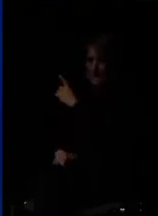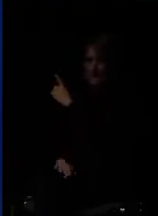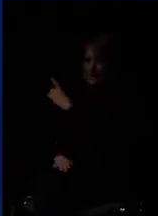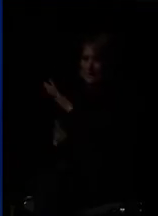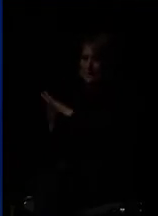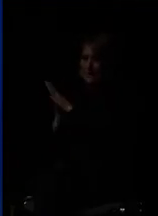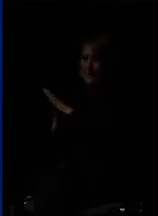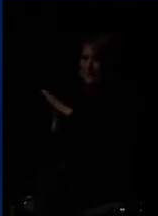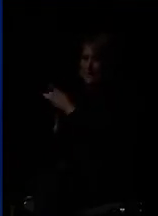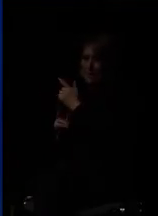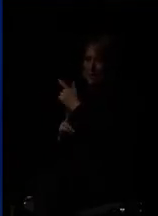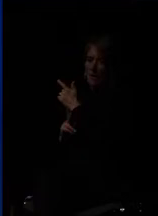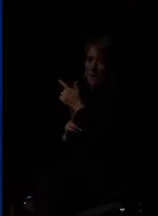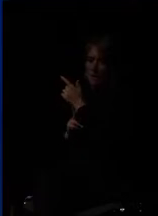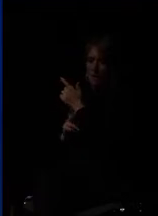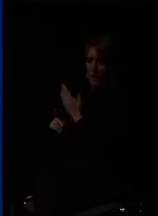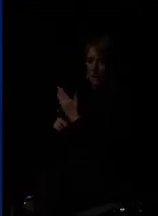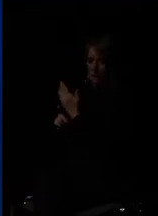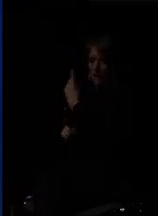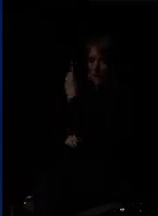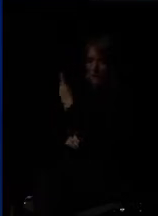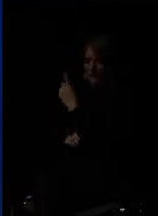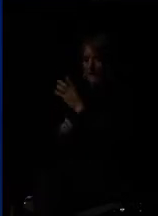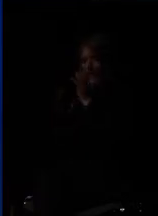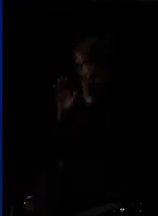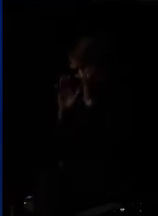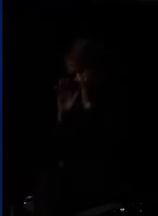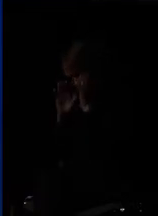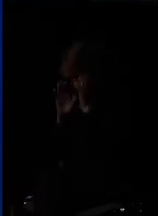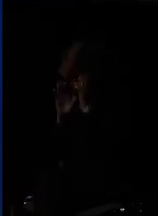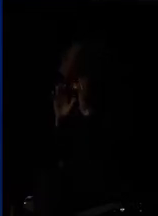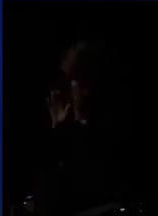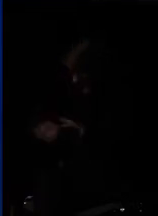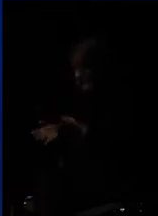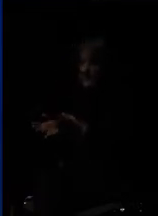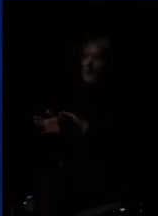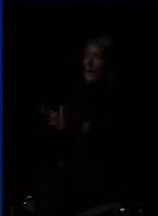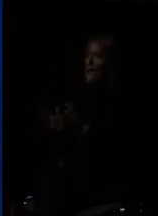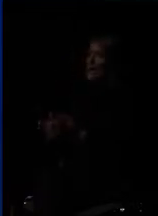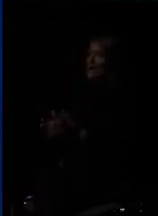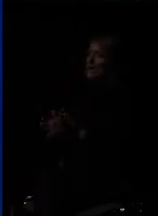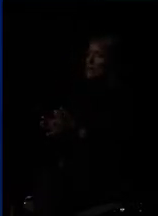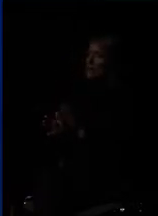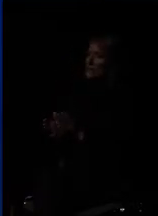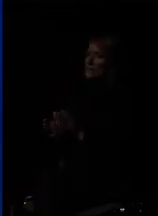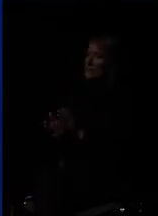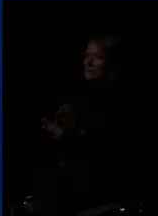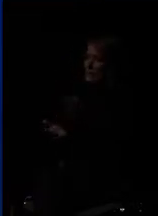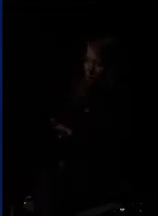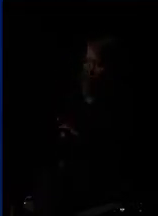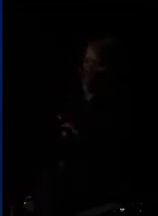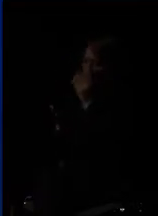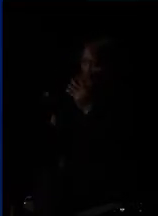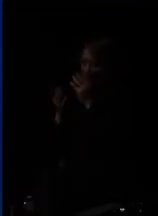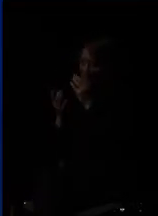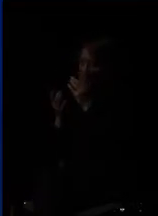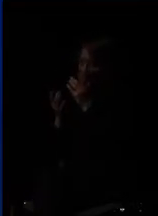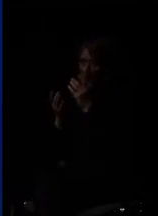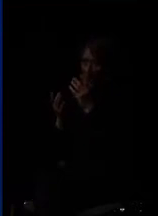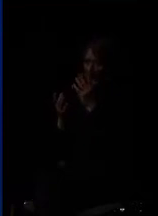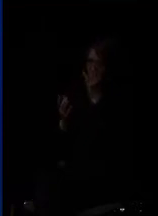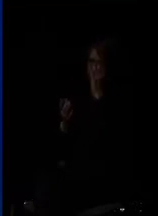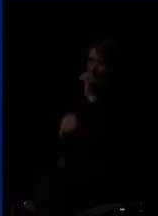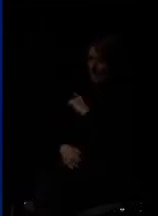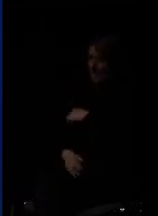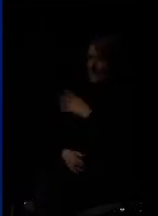A-camera operator here, had to absolutely just learn muscle movement, or muscle memory,